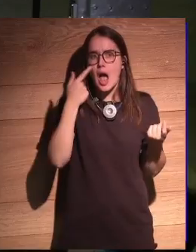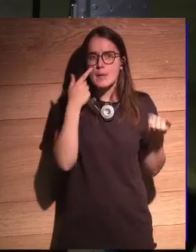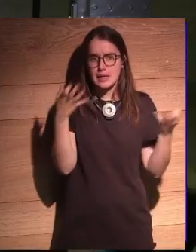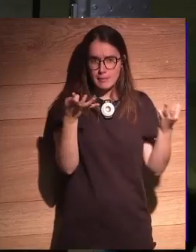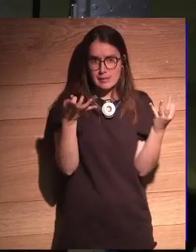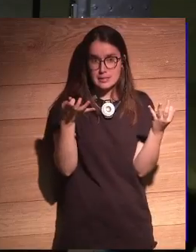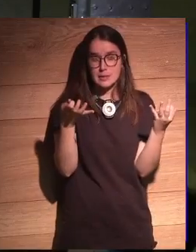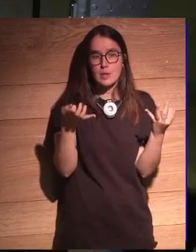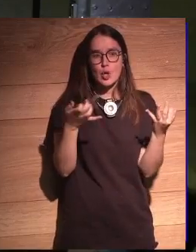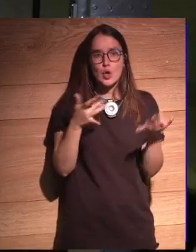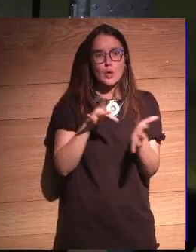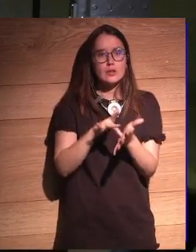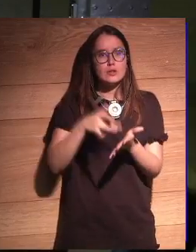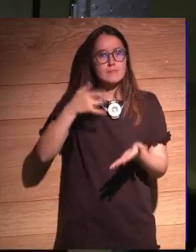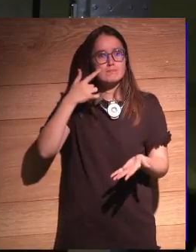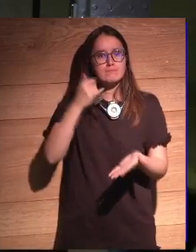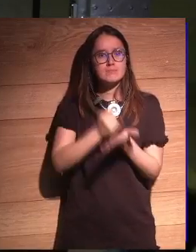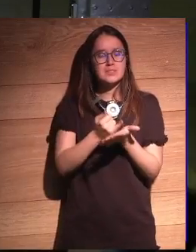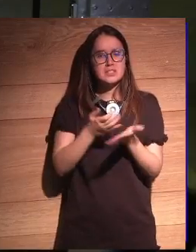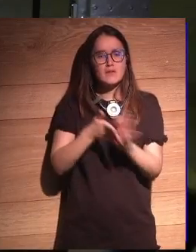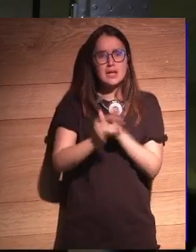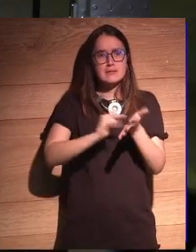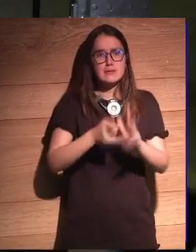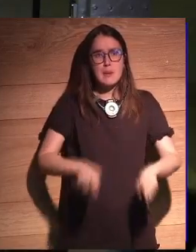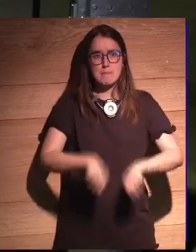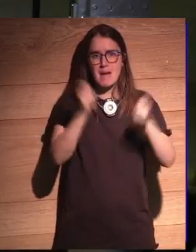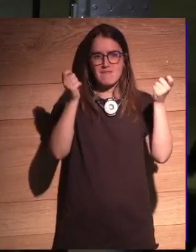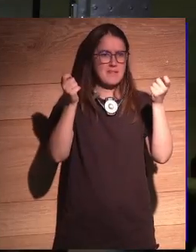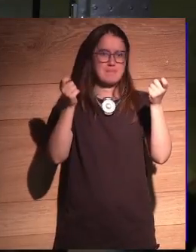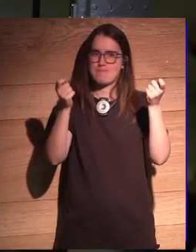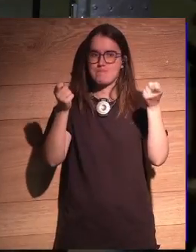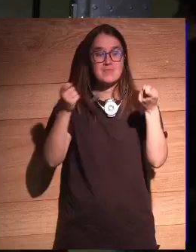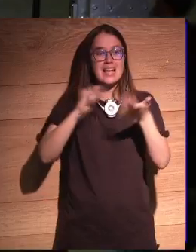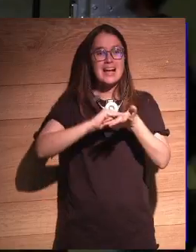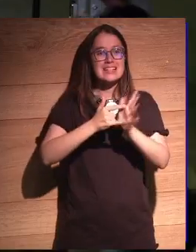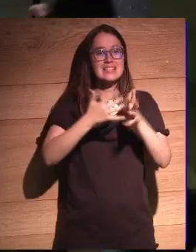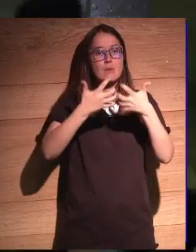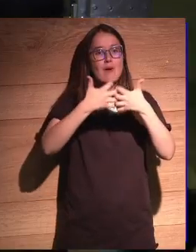the system breaking down, but the system working as it is intended. So in order to...